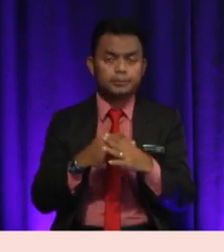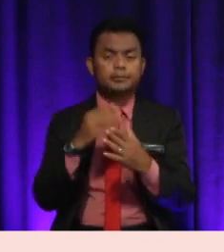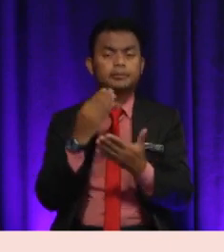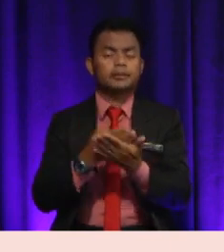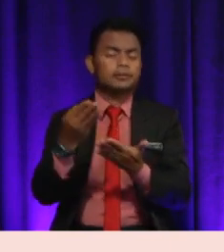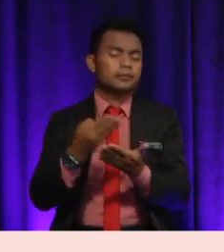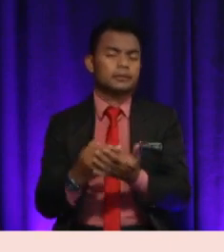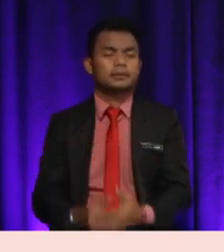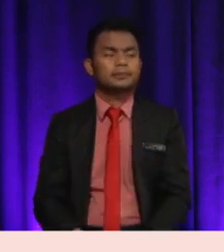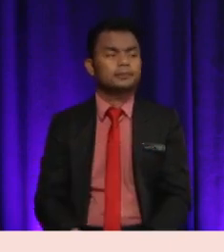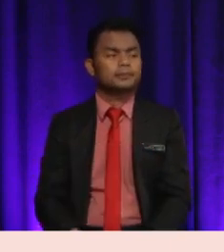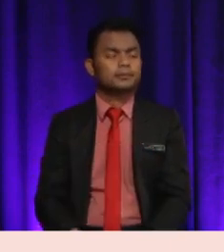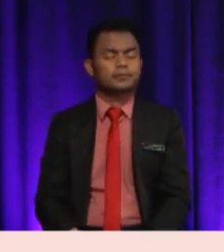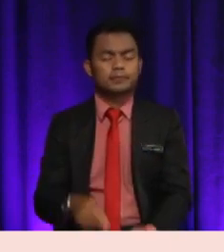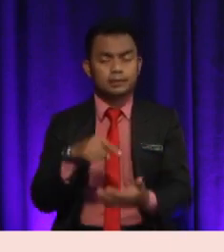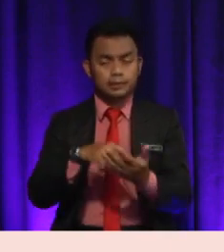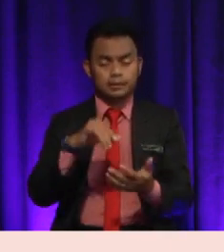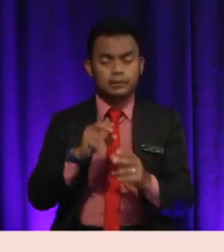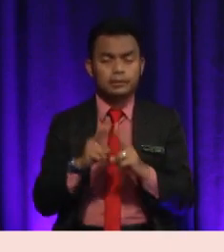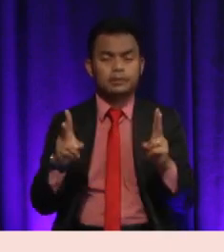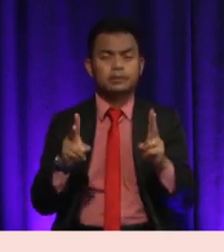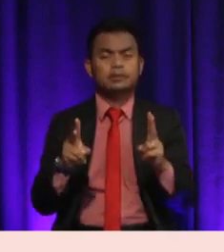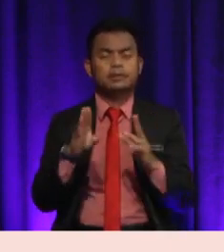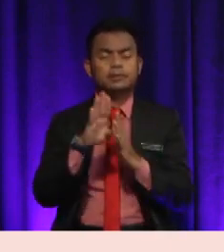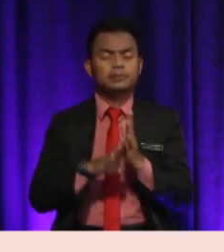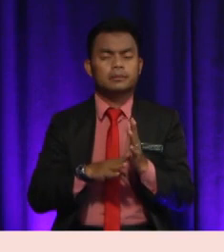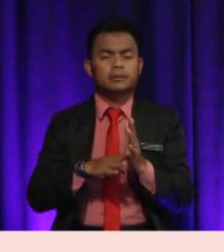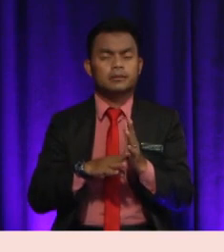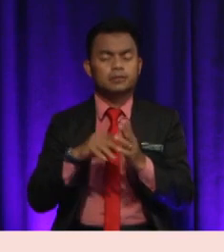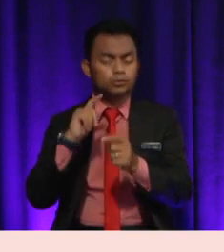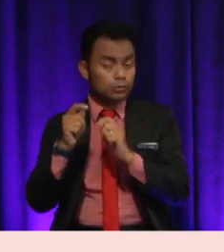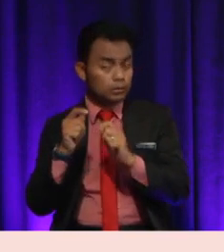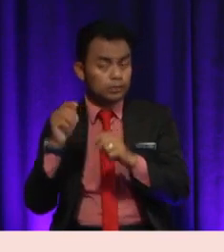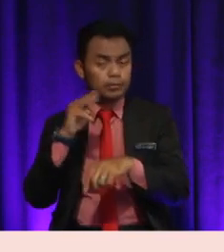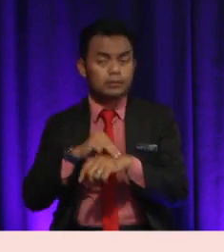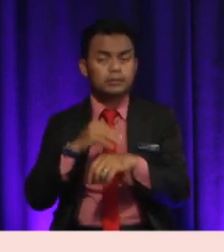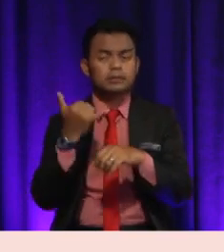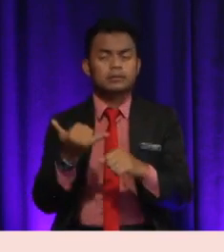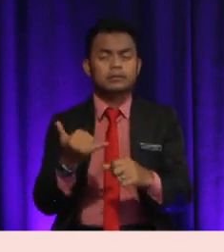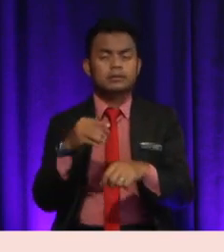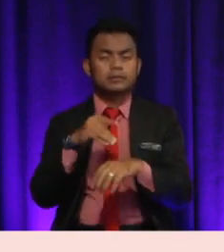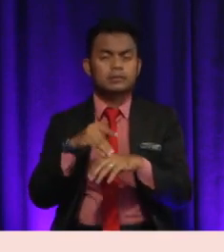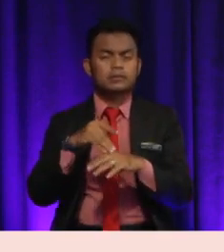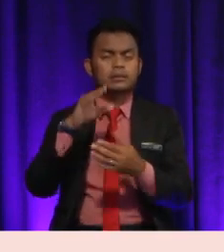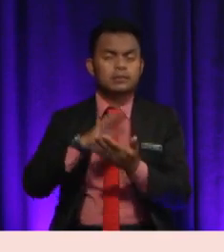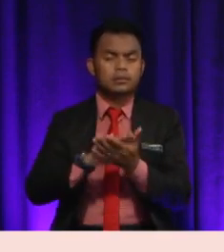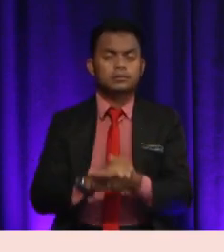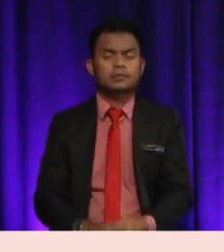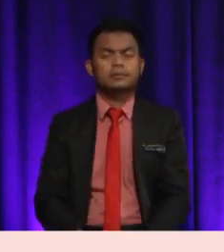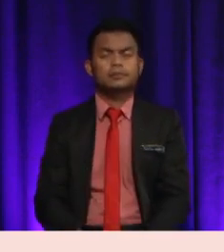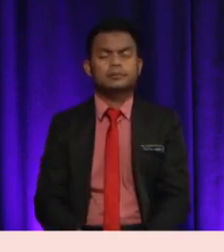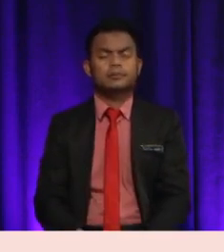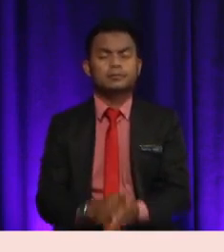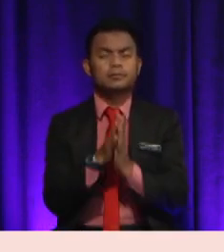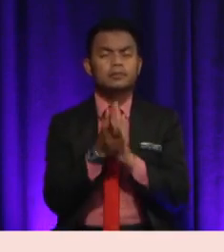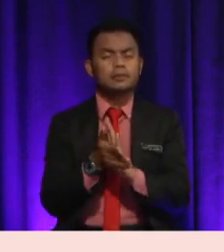people think that photography is just about taking pictures of eye-catching sceneries and landscapes. However, in reality, there is